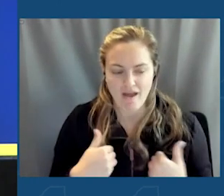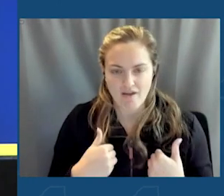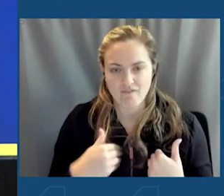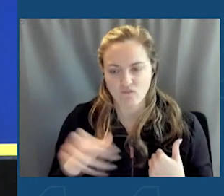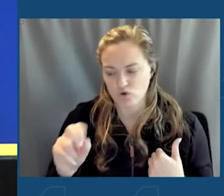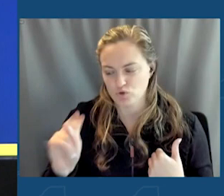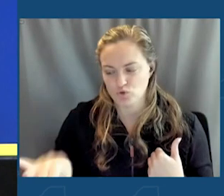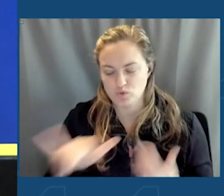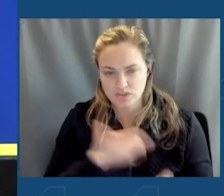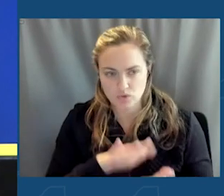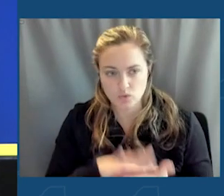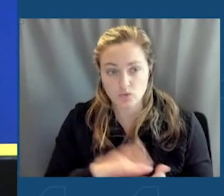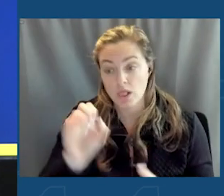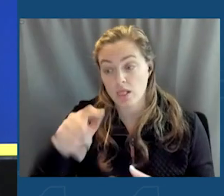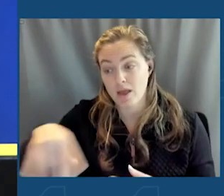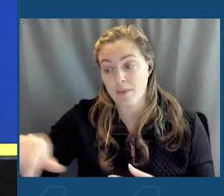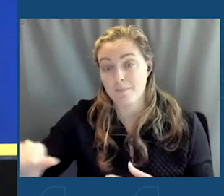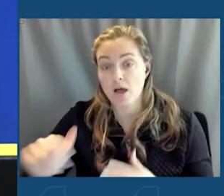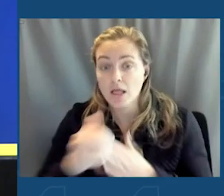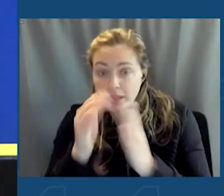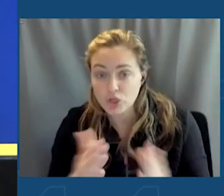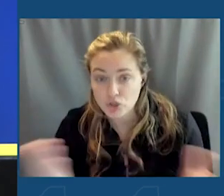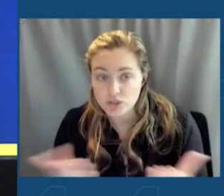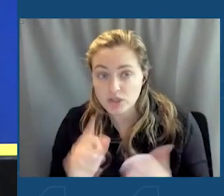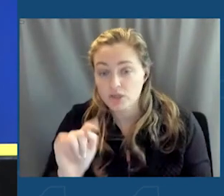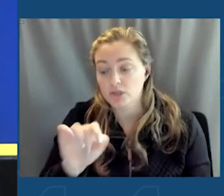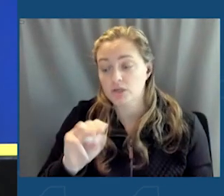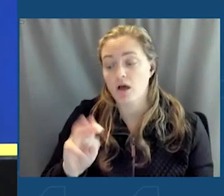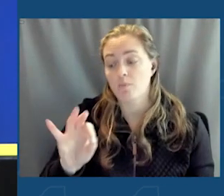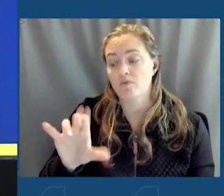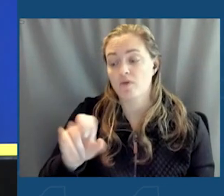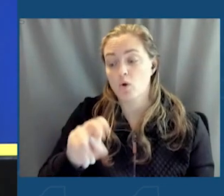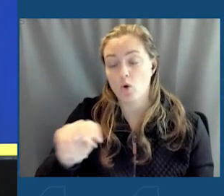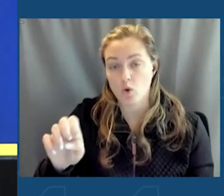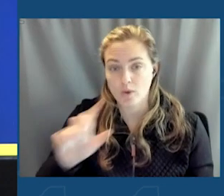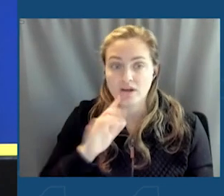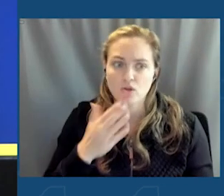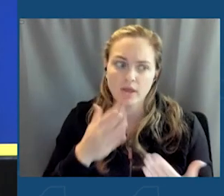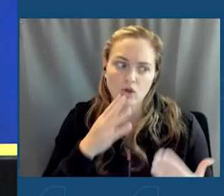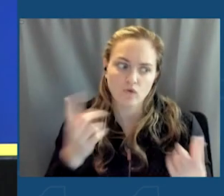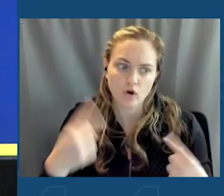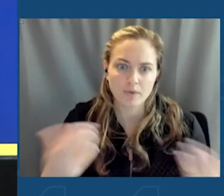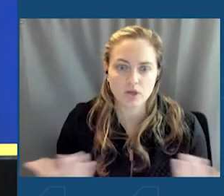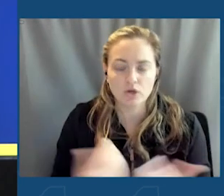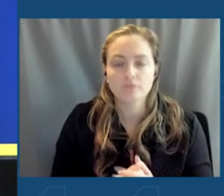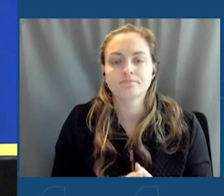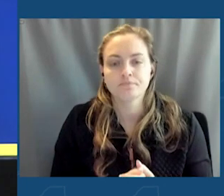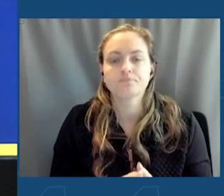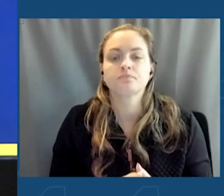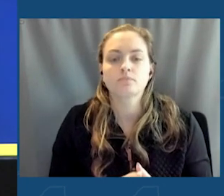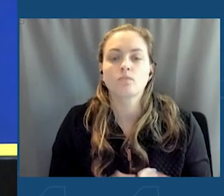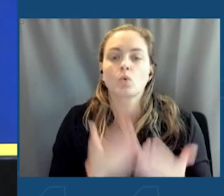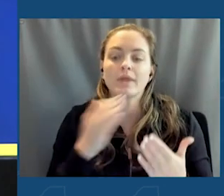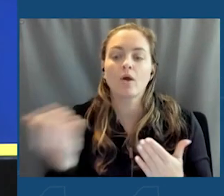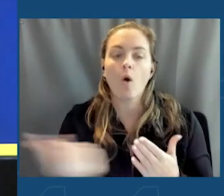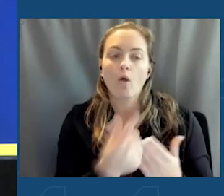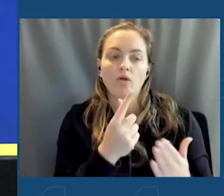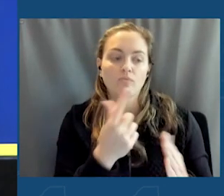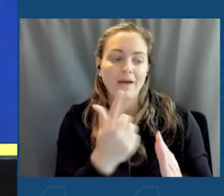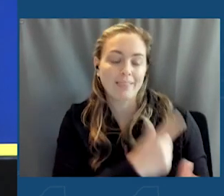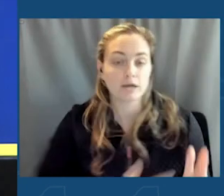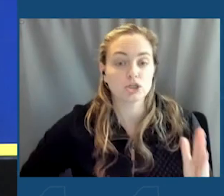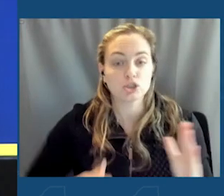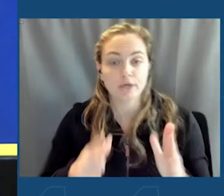The LIPA leader is here also, Tom Falcone. Thank you for being here. I want to thank all of my legislative partners